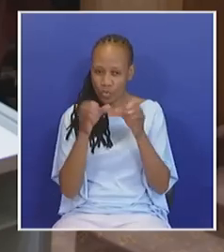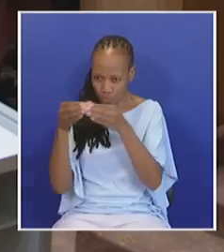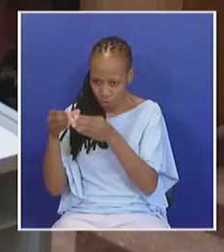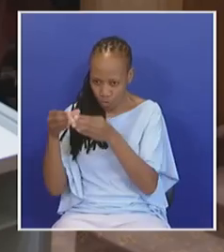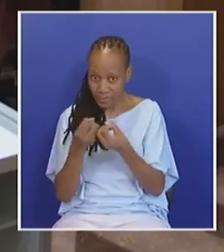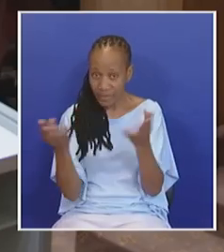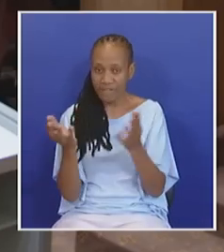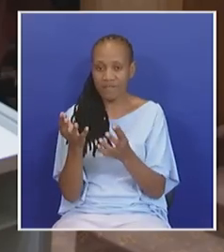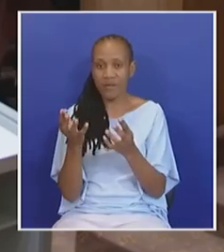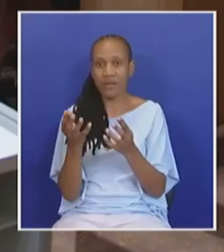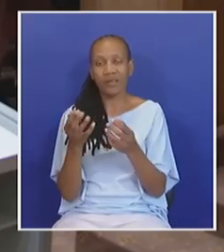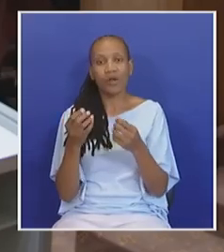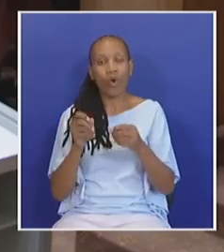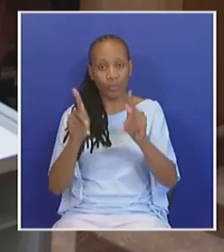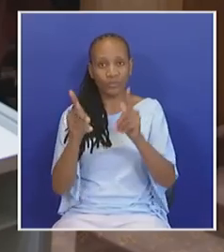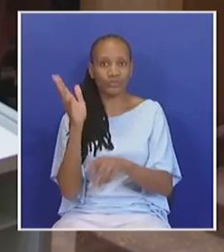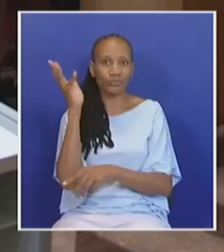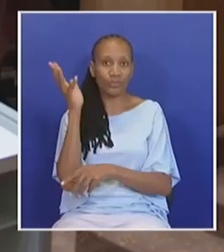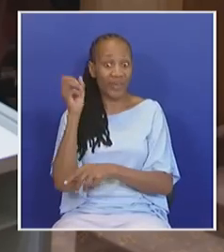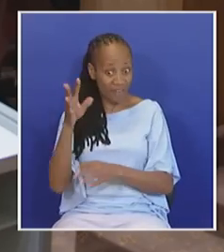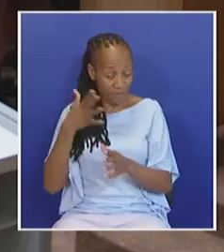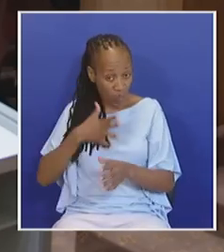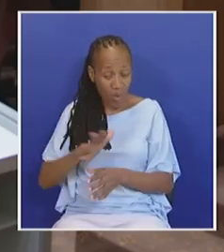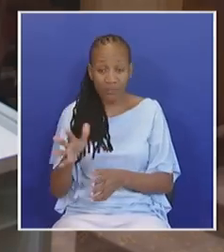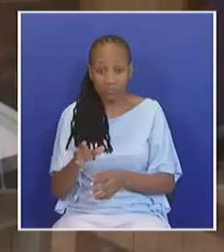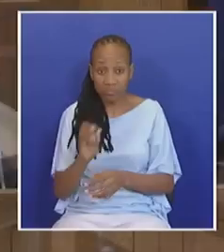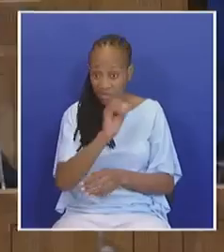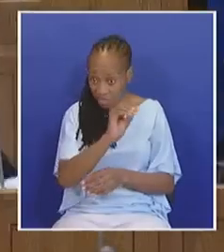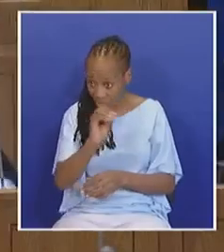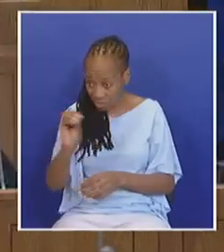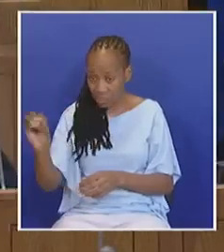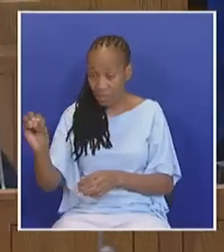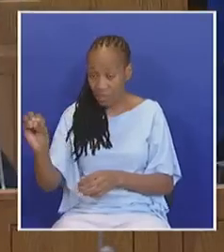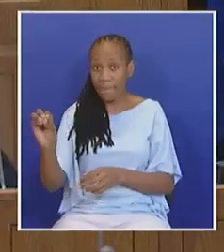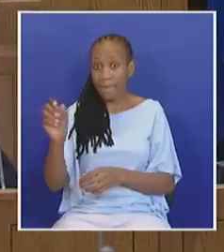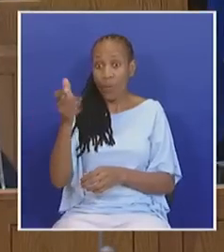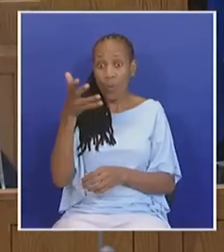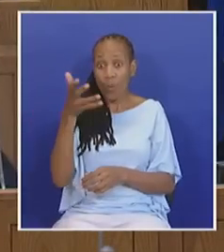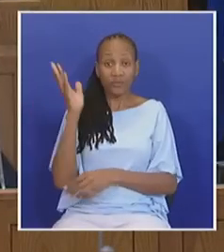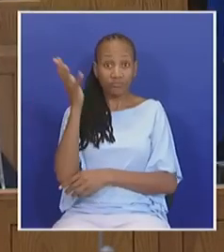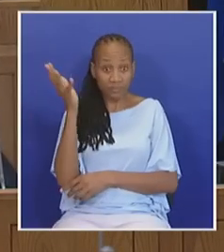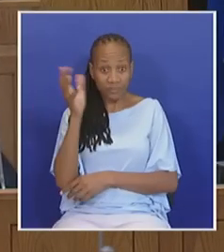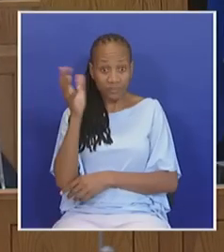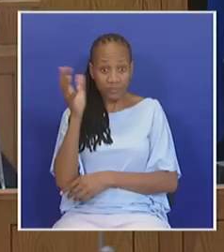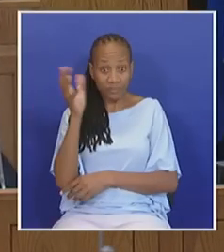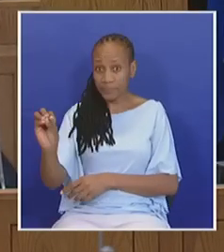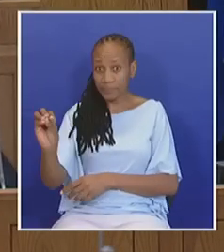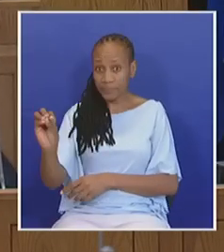they so wish. Does any political party wish to make a declaration?